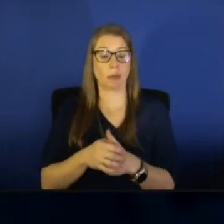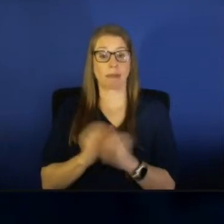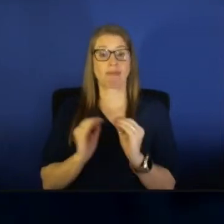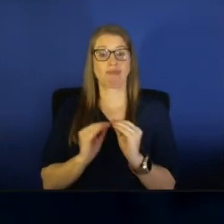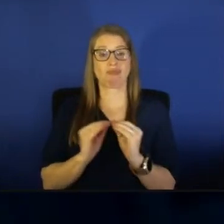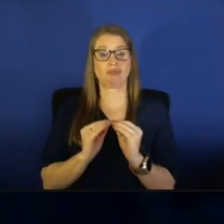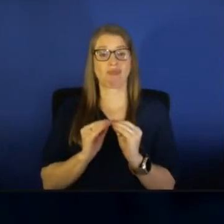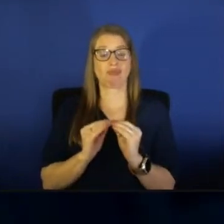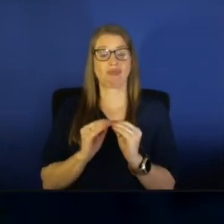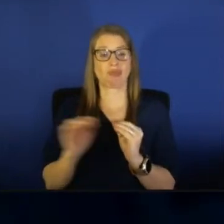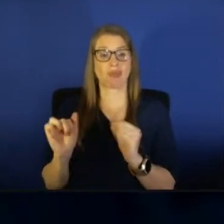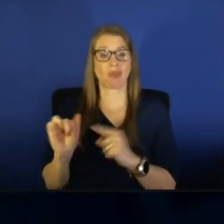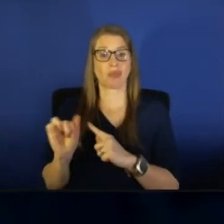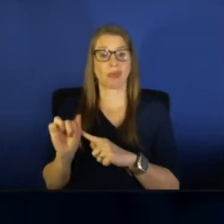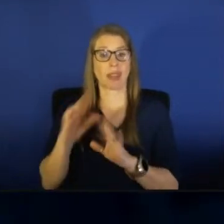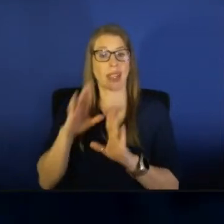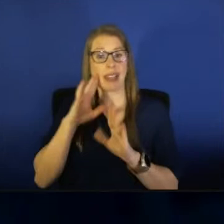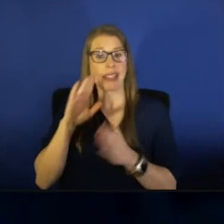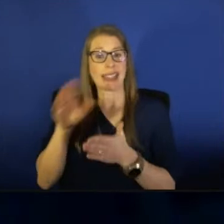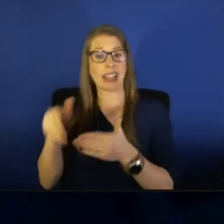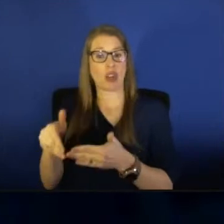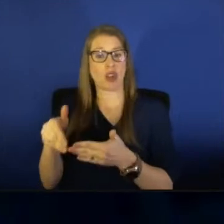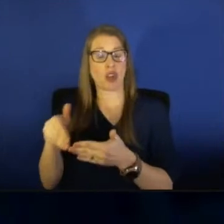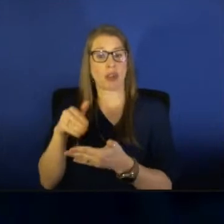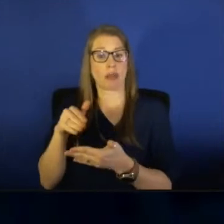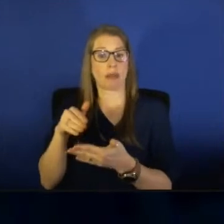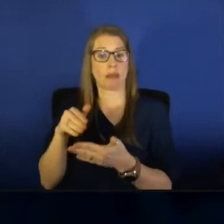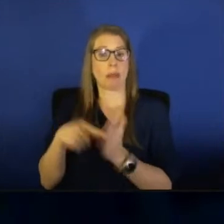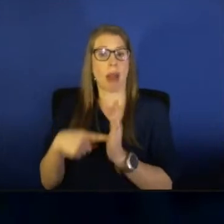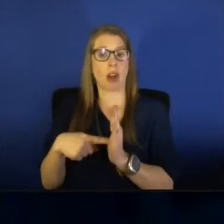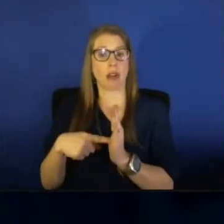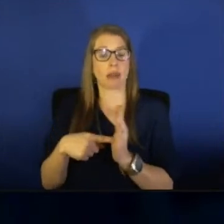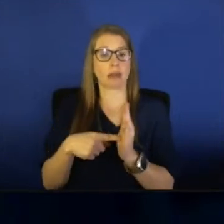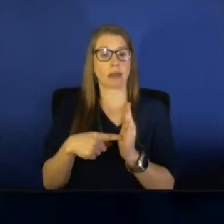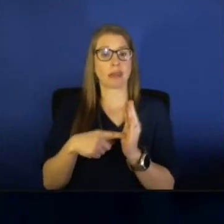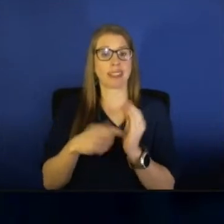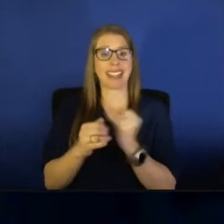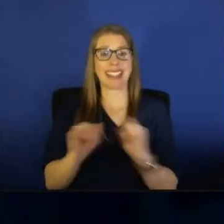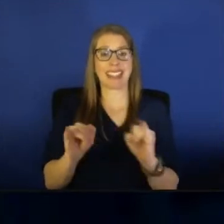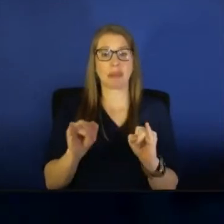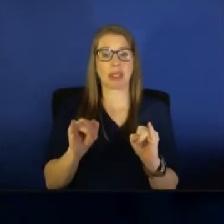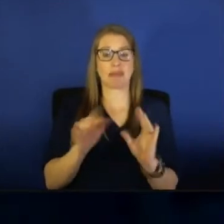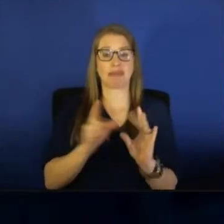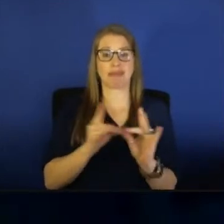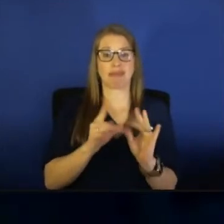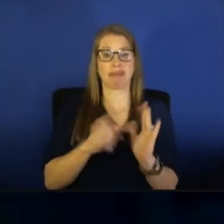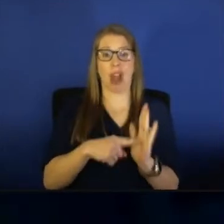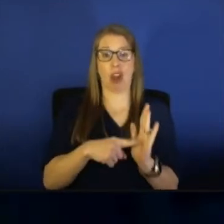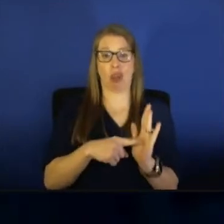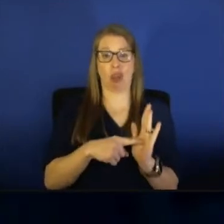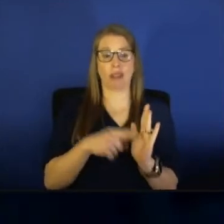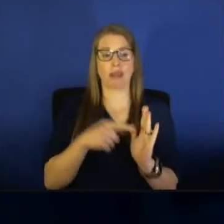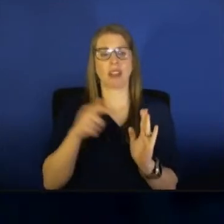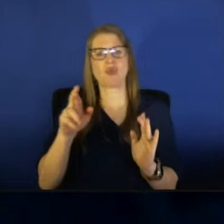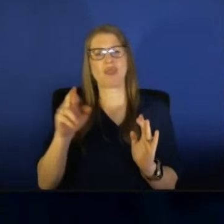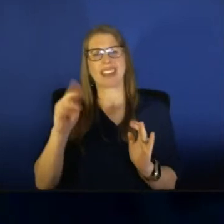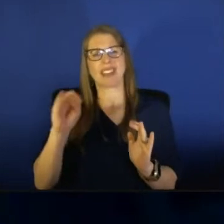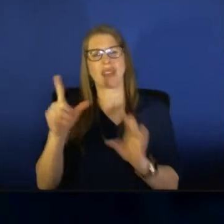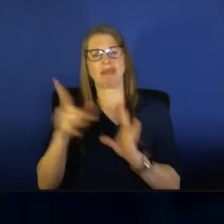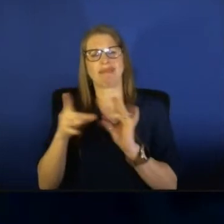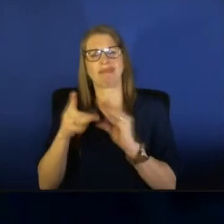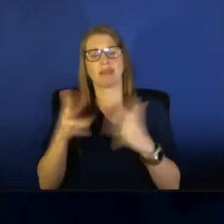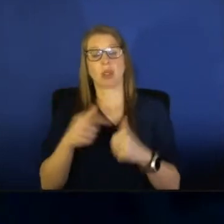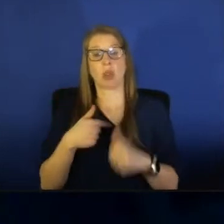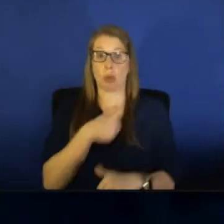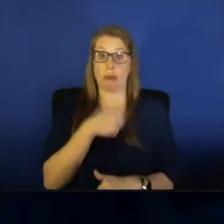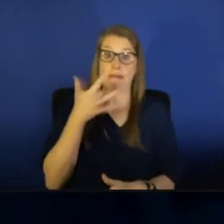the athlete-centered model. Independent models Dr. Randall mentioned. The reality is we're really fortunate